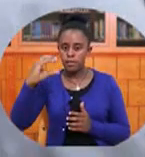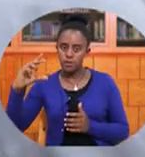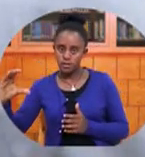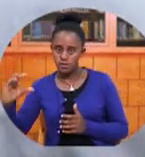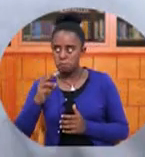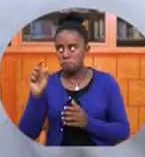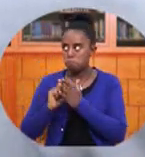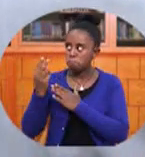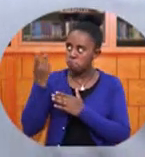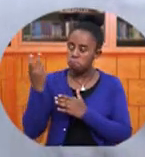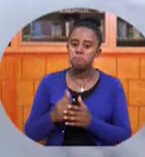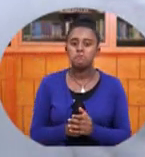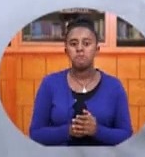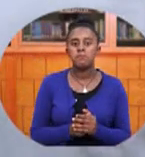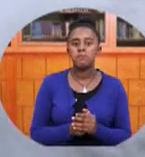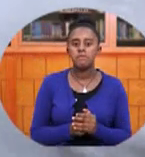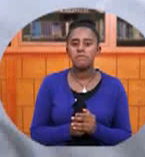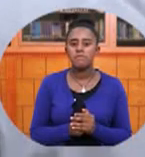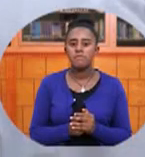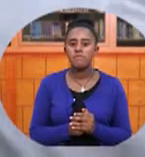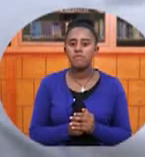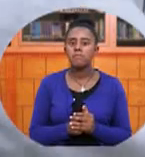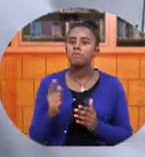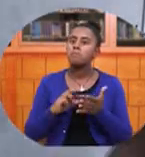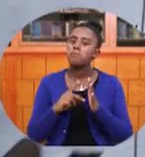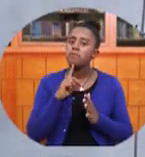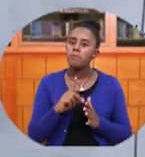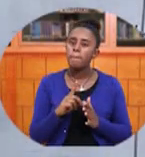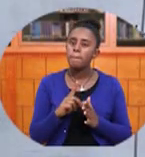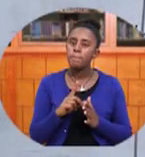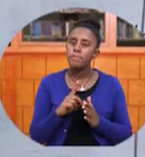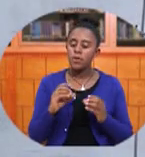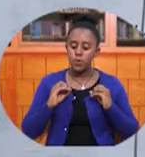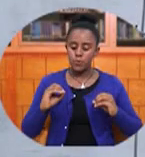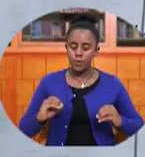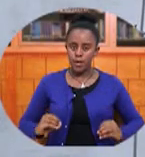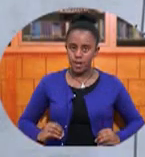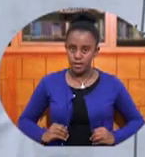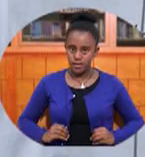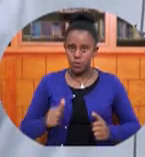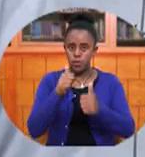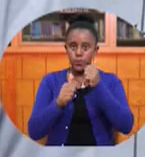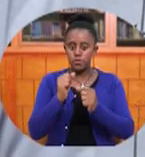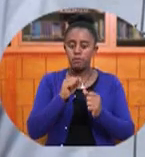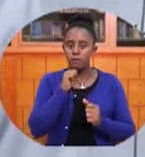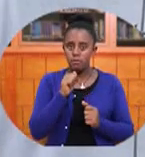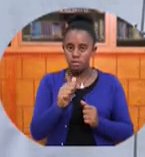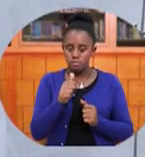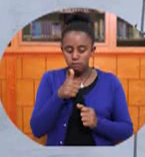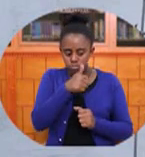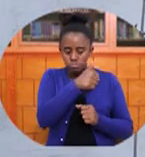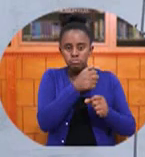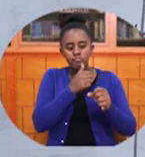Heterotrophic means the organism which cannot prepare